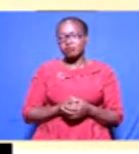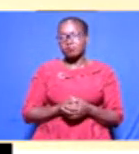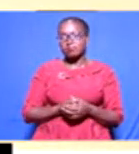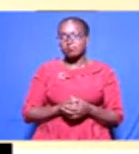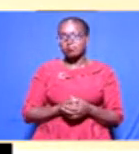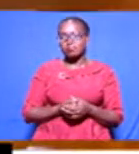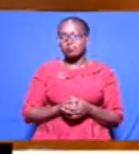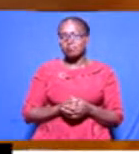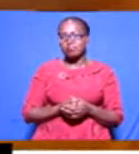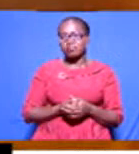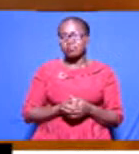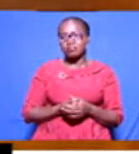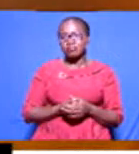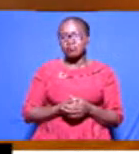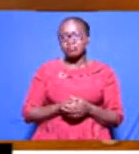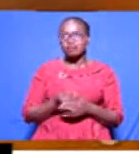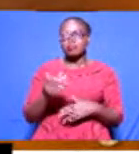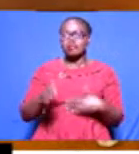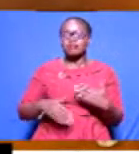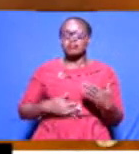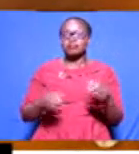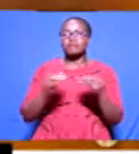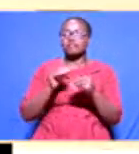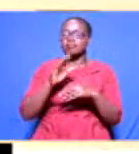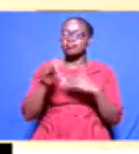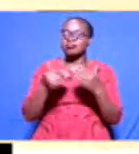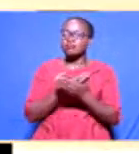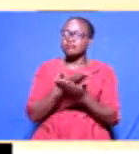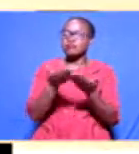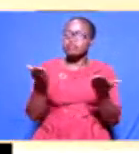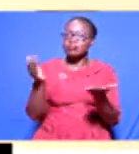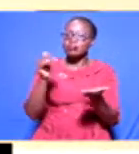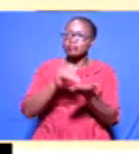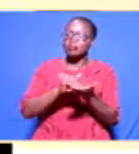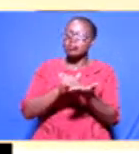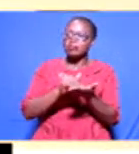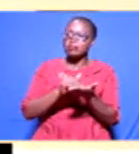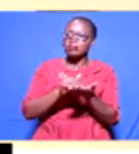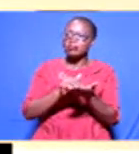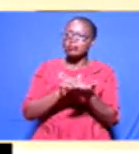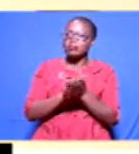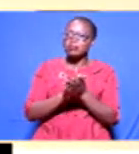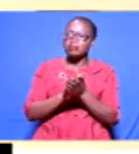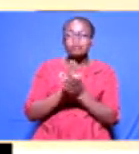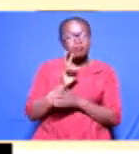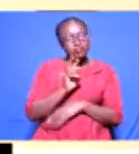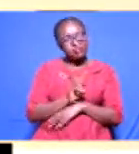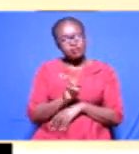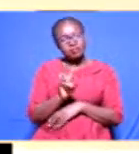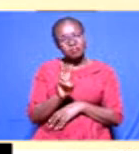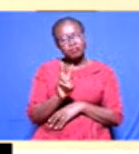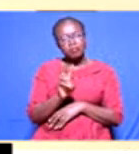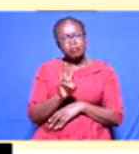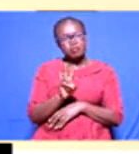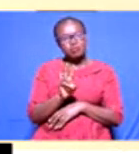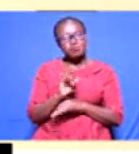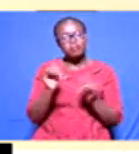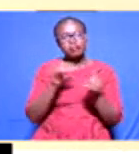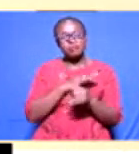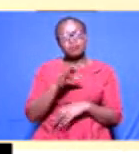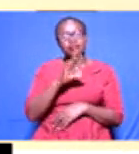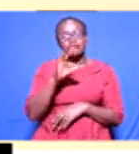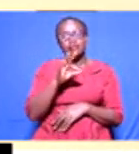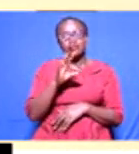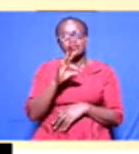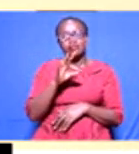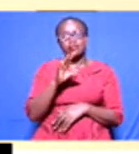All the same, we are happy to meet all of you again here today and see a new spirit among